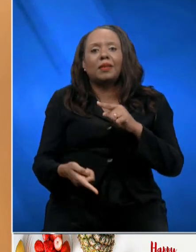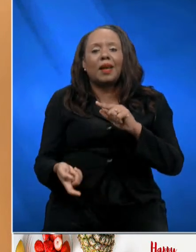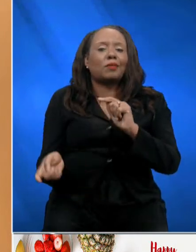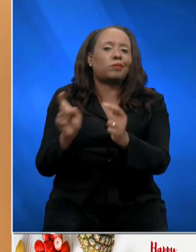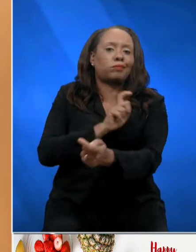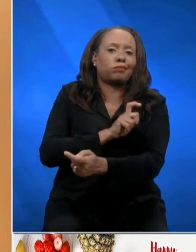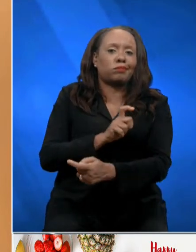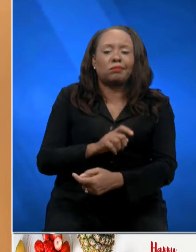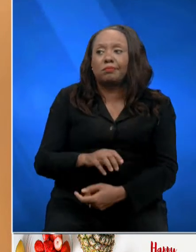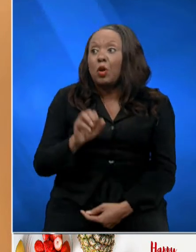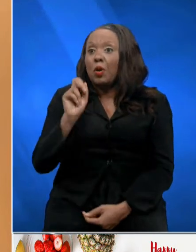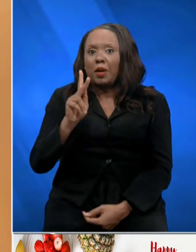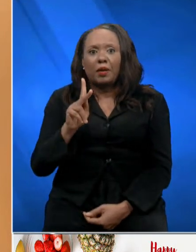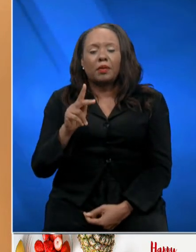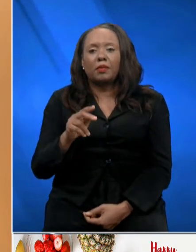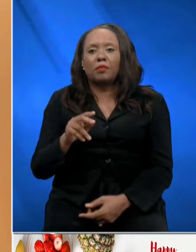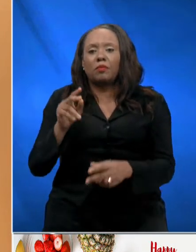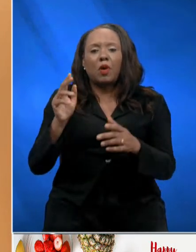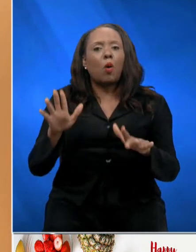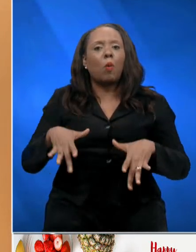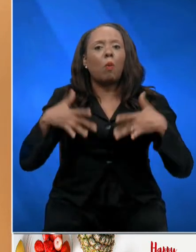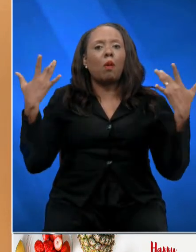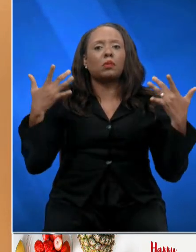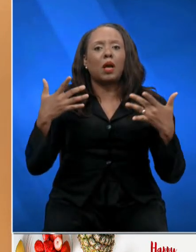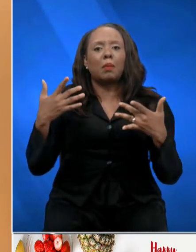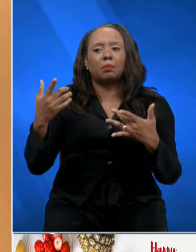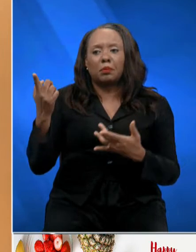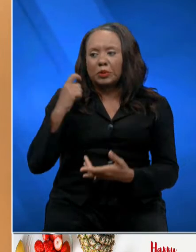Okay, let's go to a question via WhatsApp.